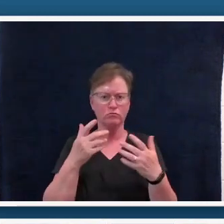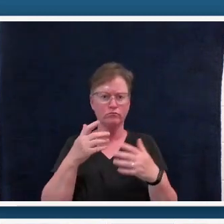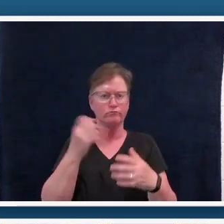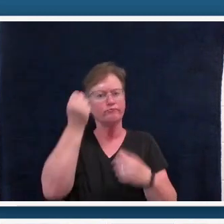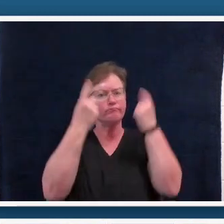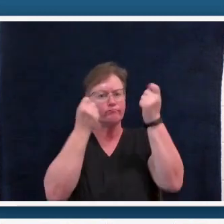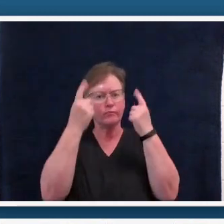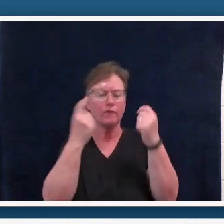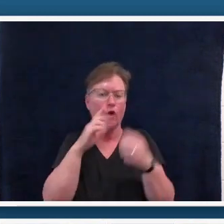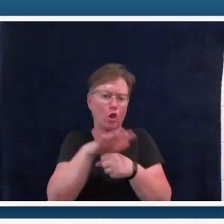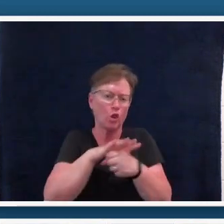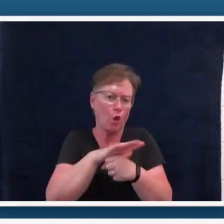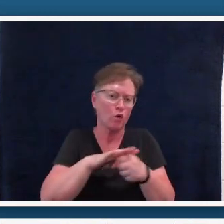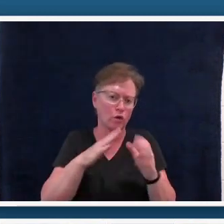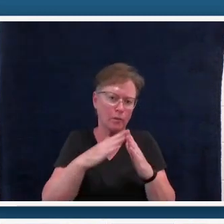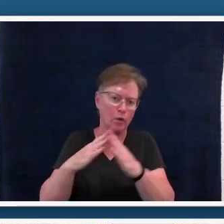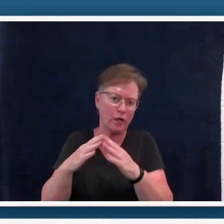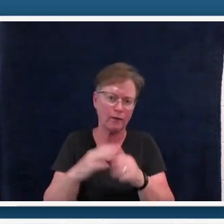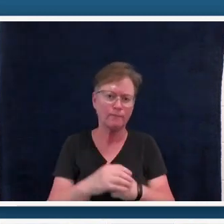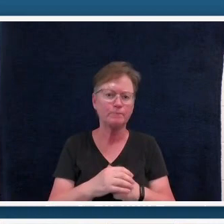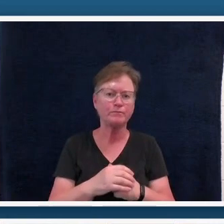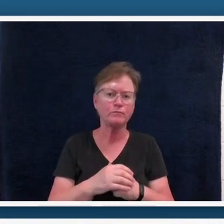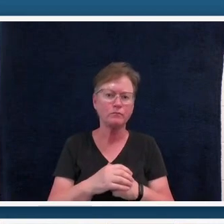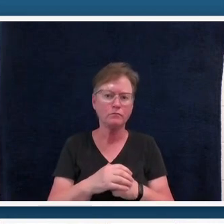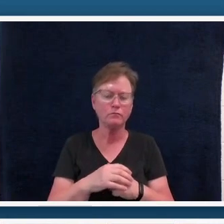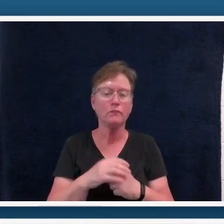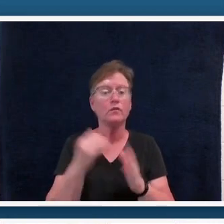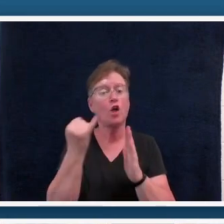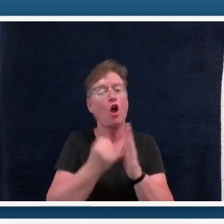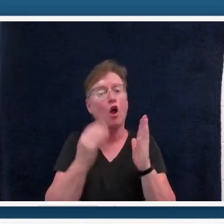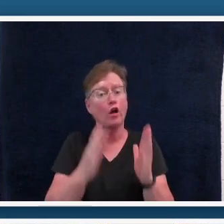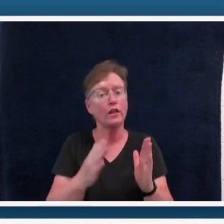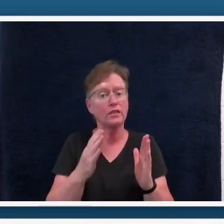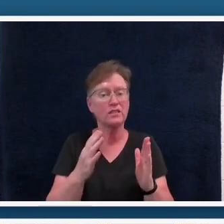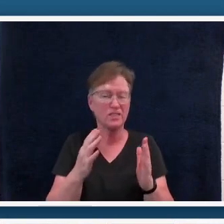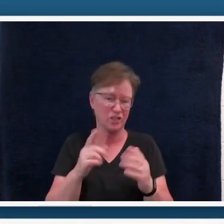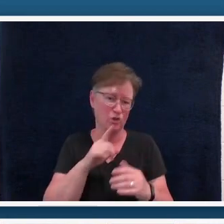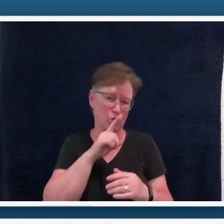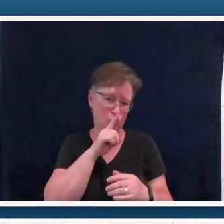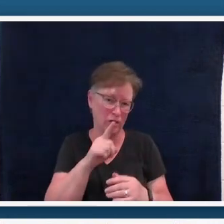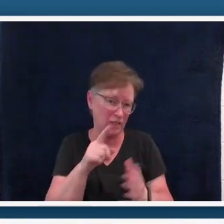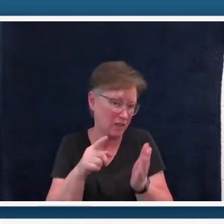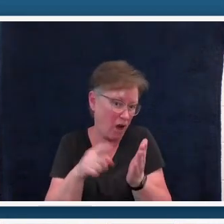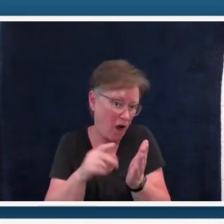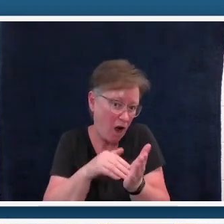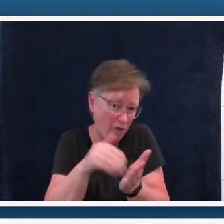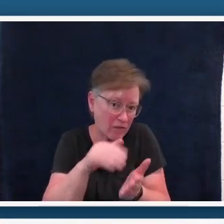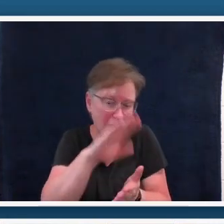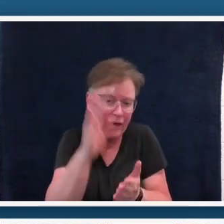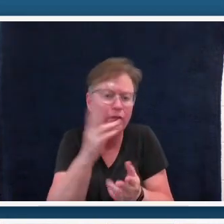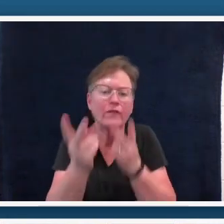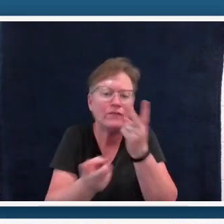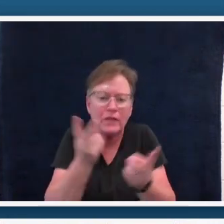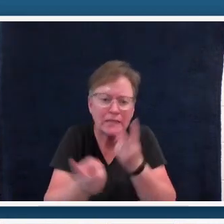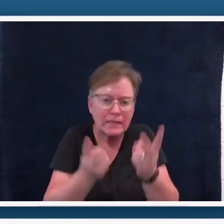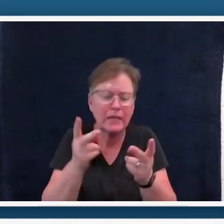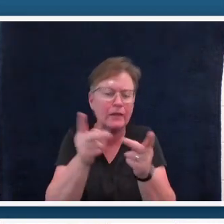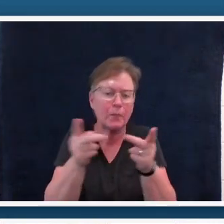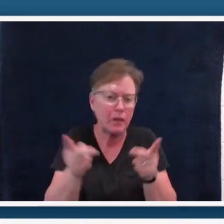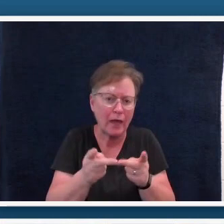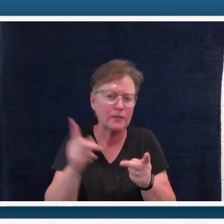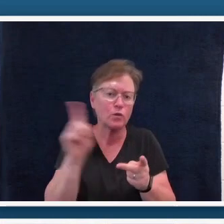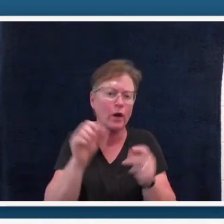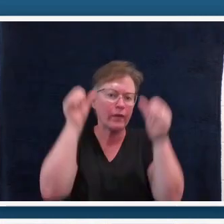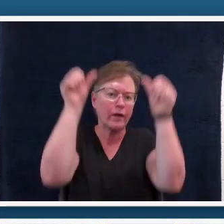local community when choosing subjects, though in practice, many artists never actually even visited the location where their murals eventually hung, though they did often